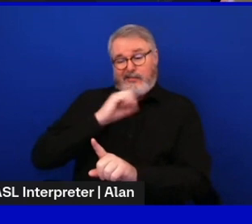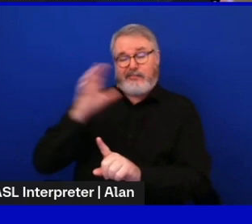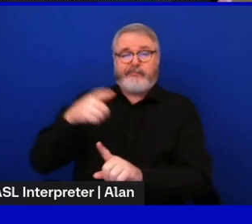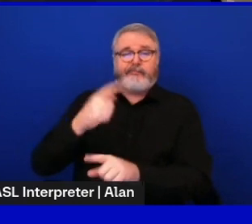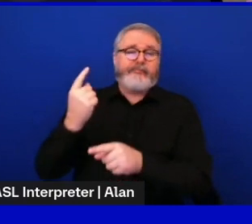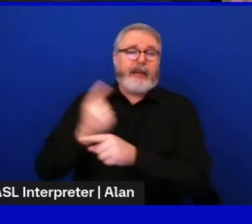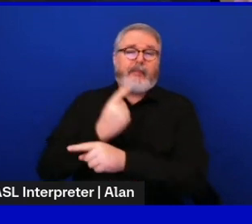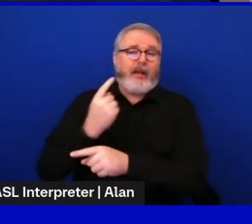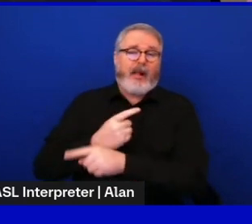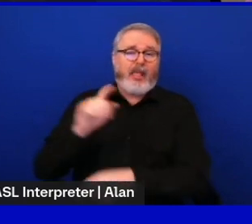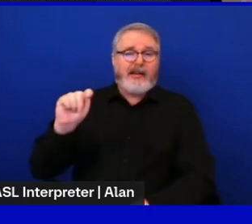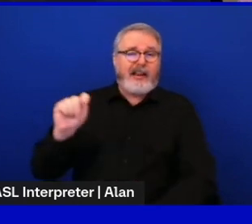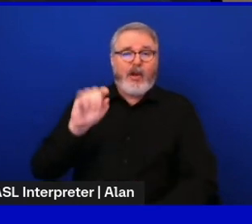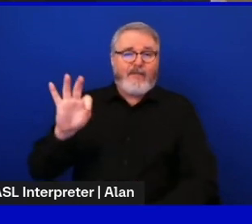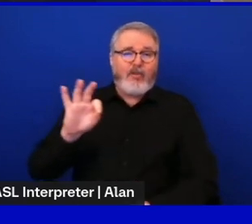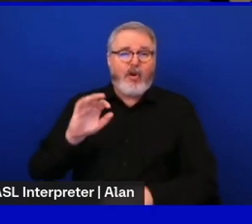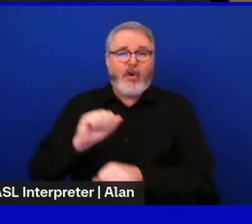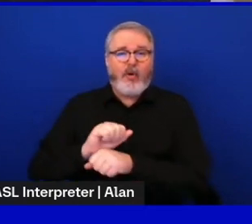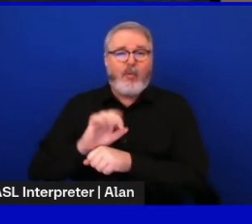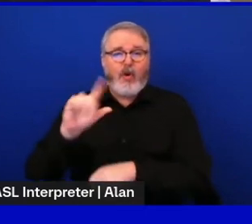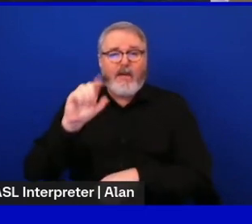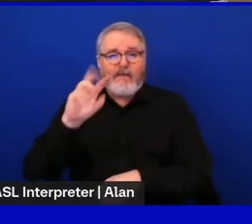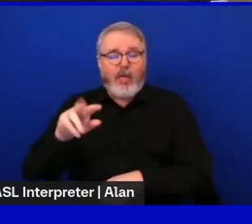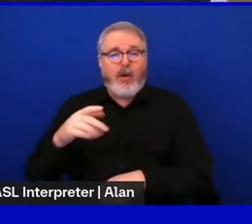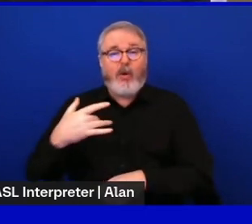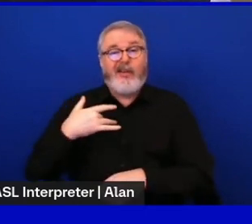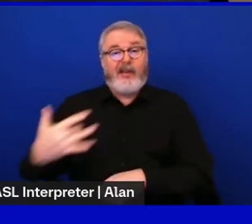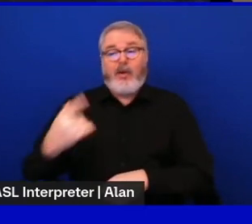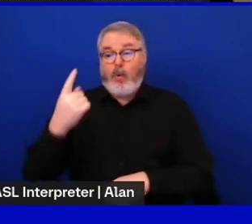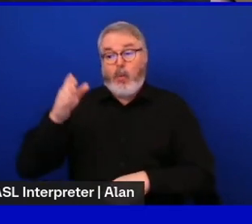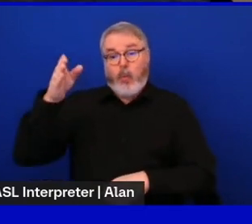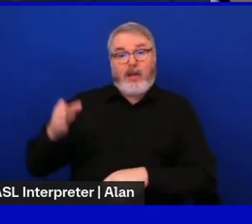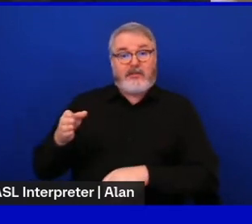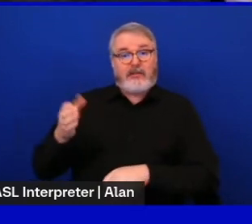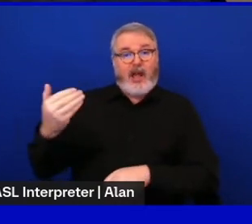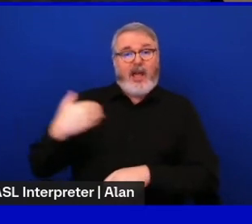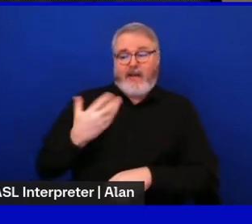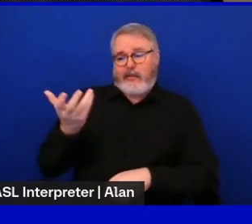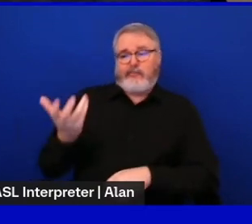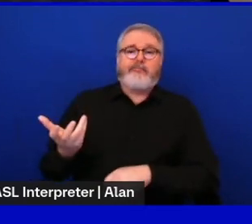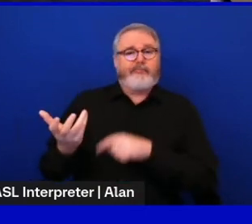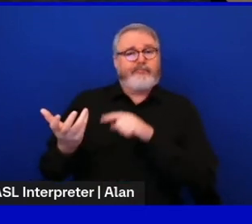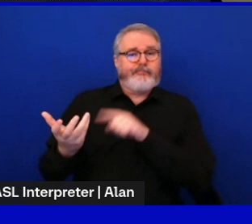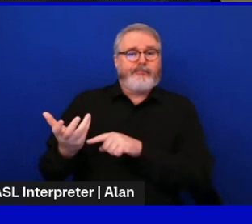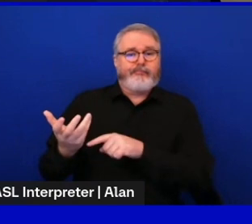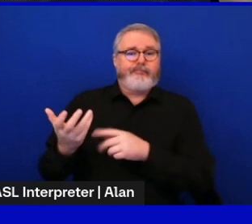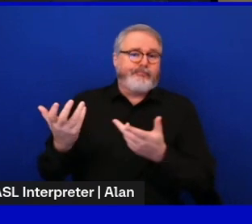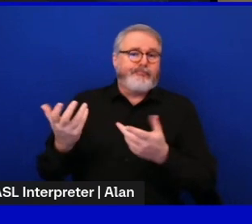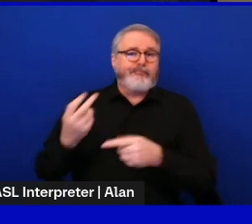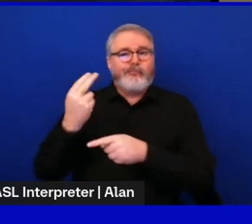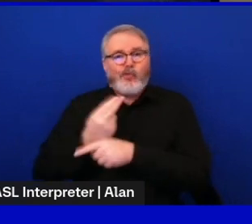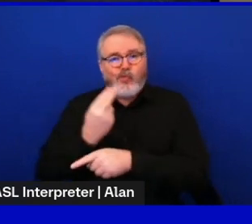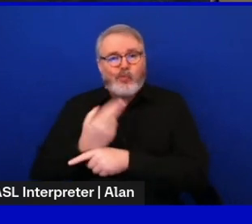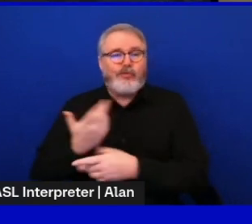Terraform workflow, you would usually, on one side, you would have users, e.g.,